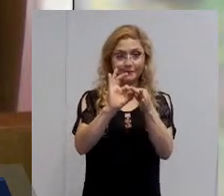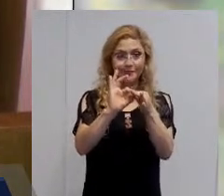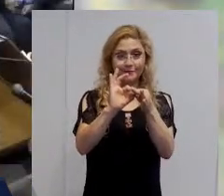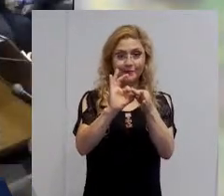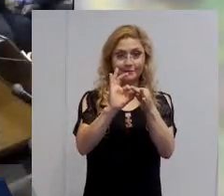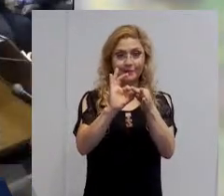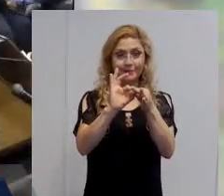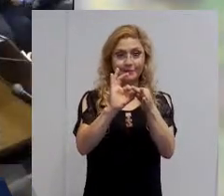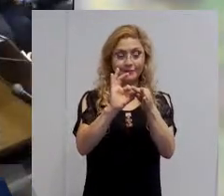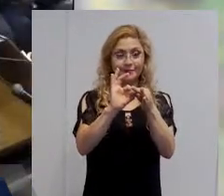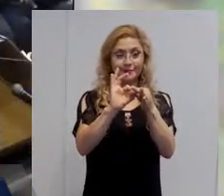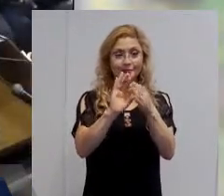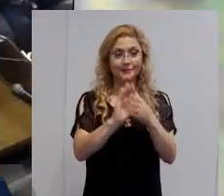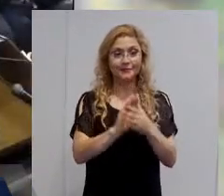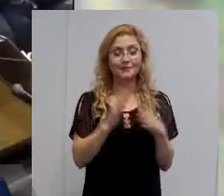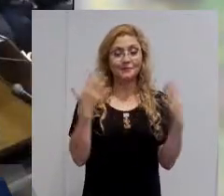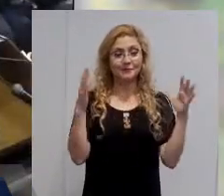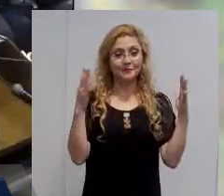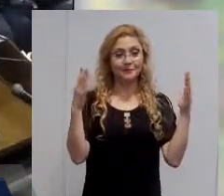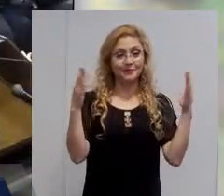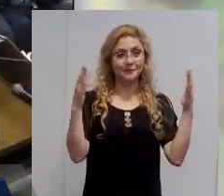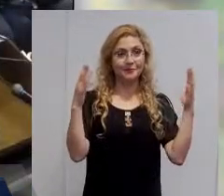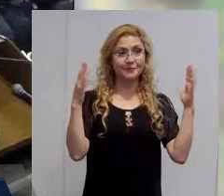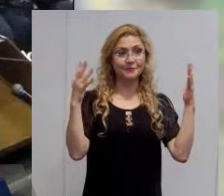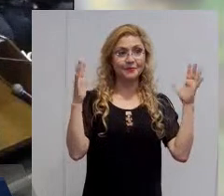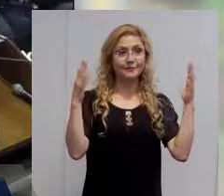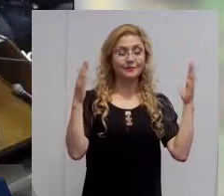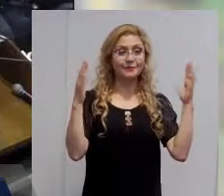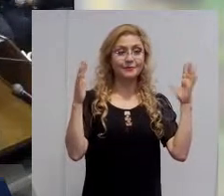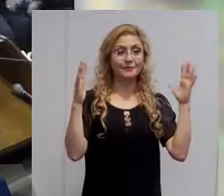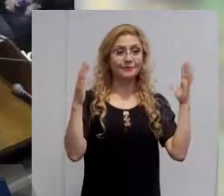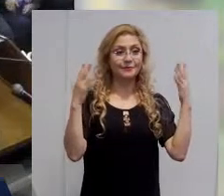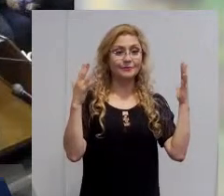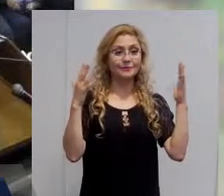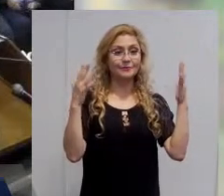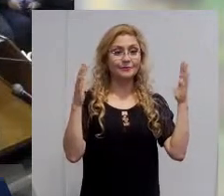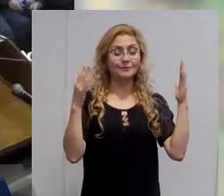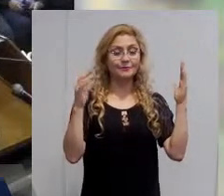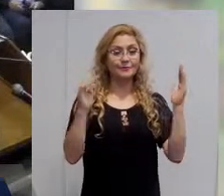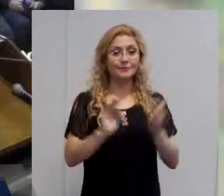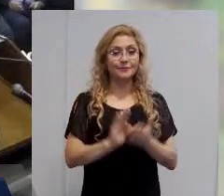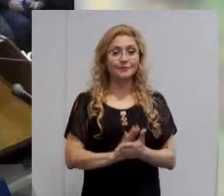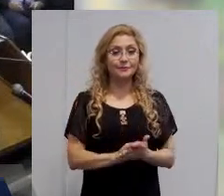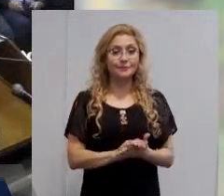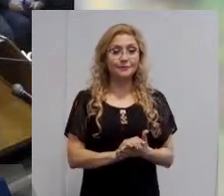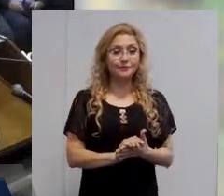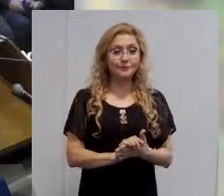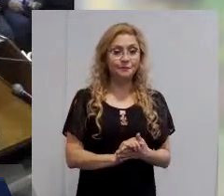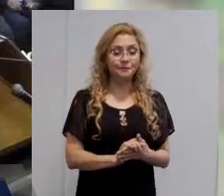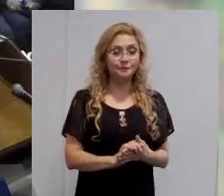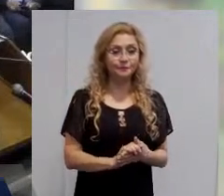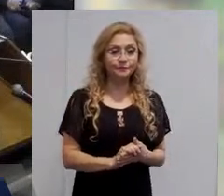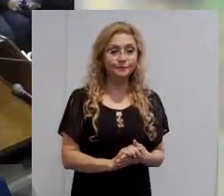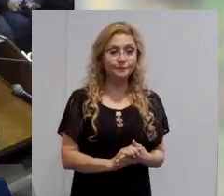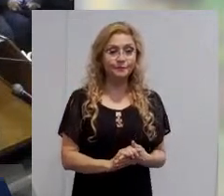organizations in places such as this, but by our people as well. Thank you.